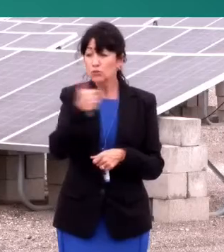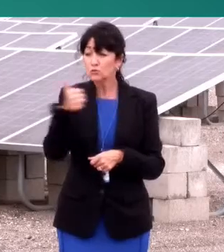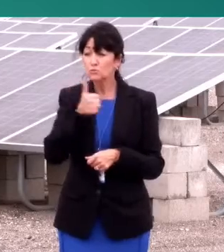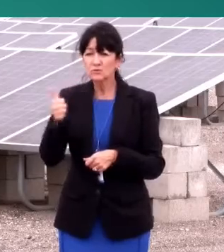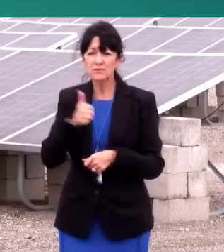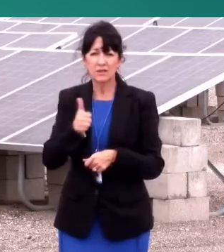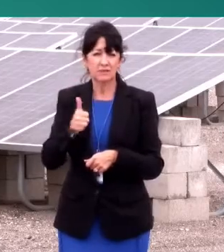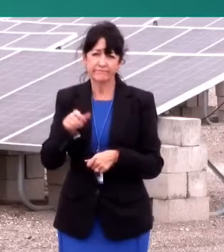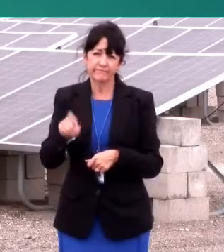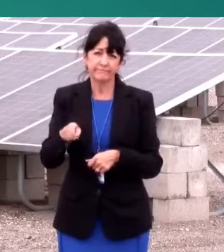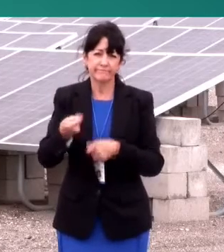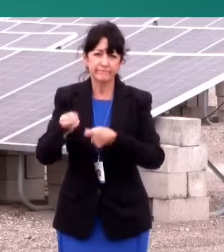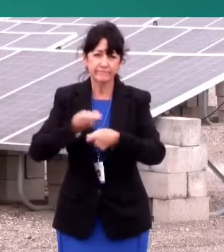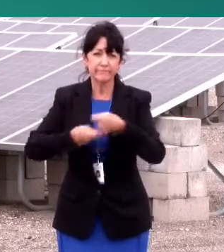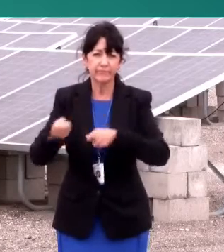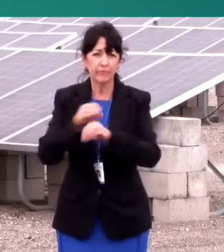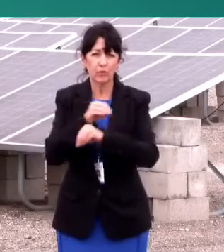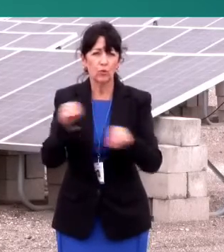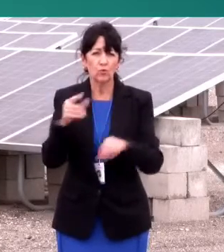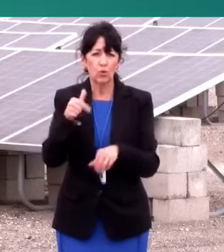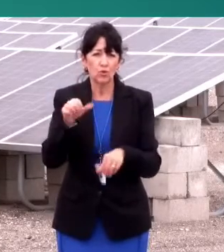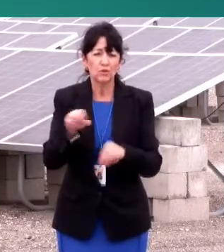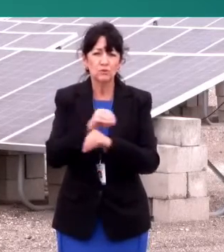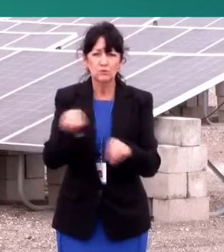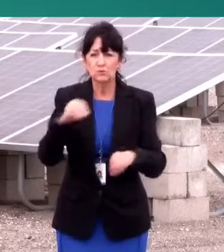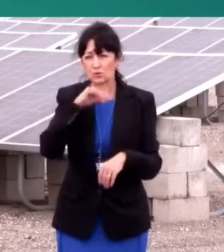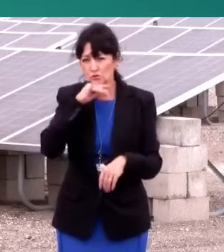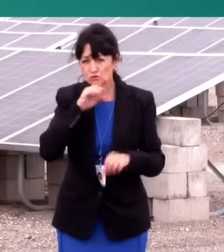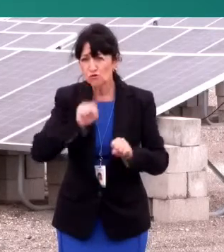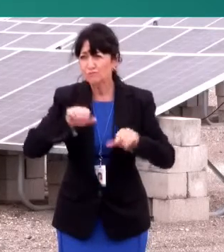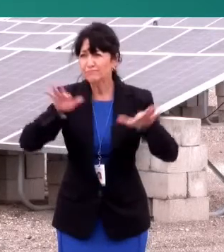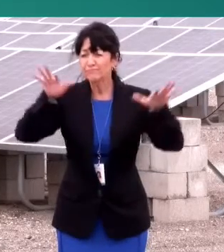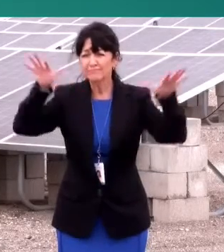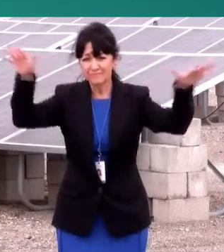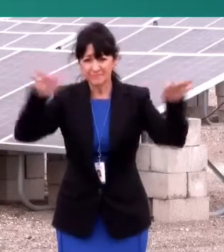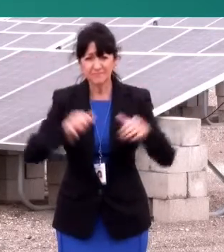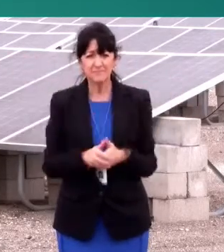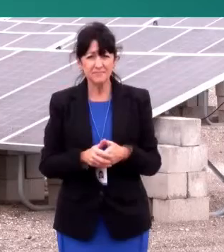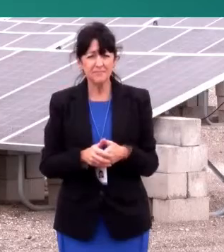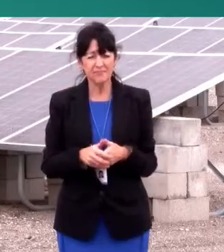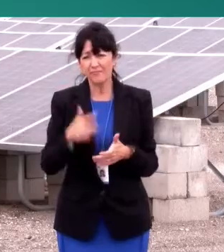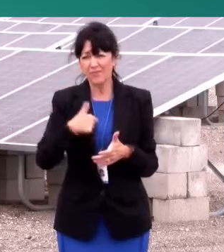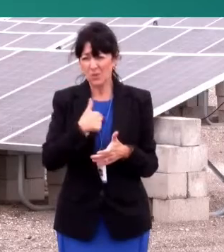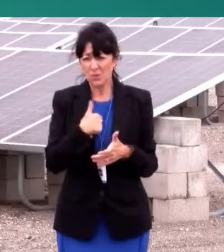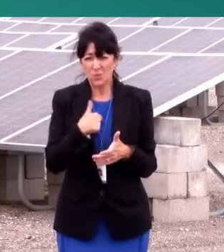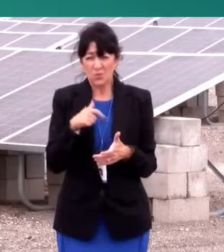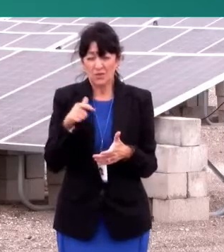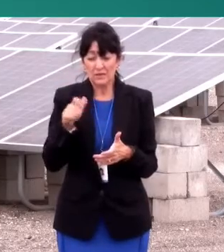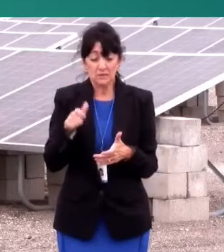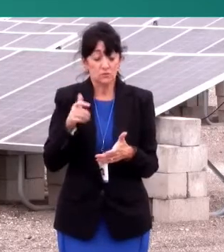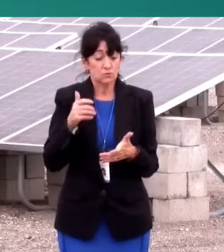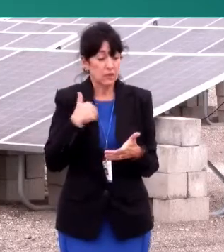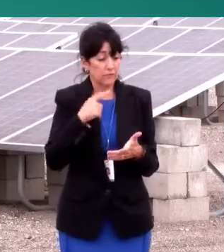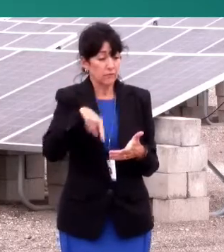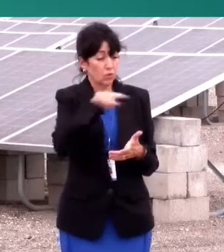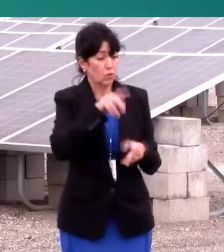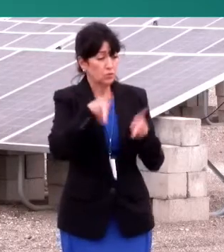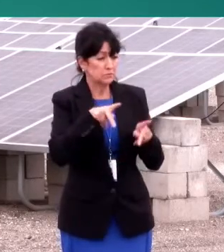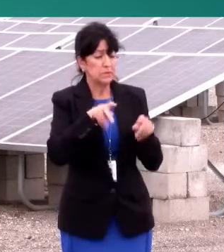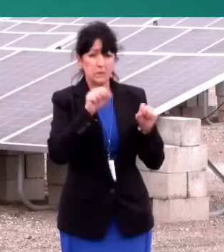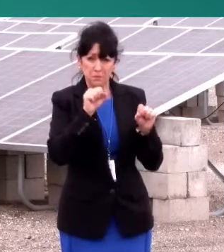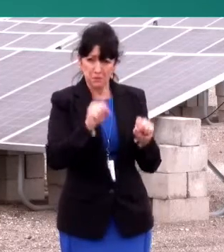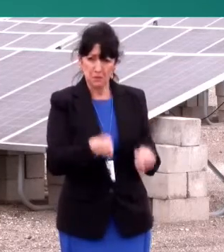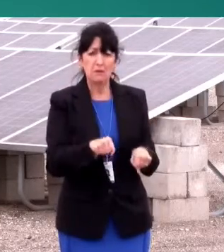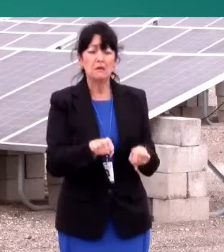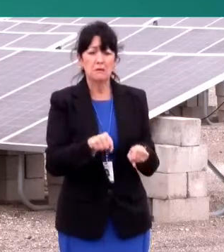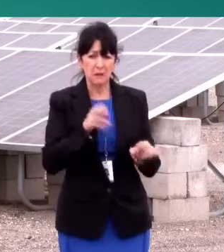to put electric infrastructure at state facilities and have those who are using it pay for those services, provide us an opportunity to